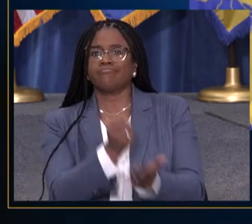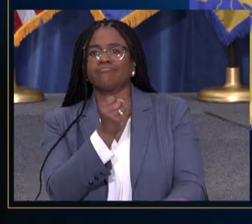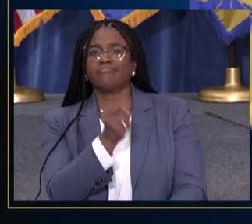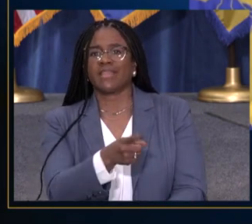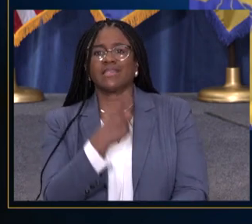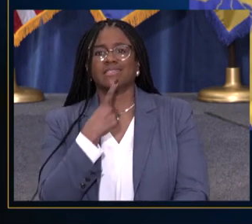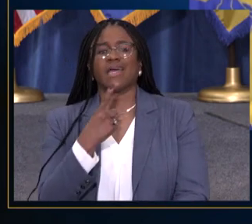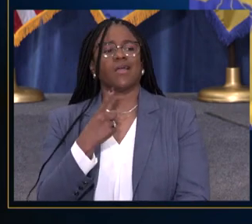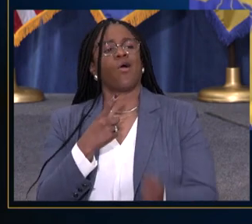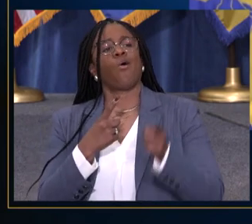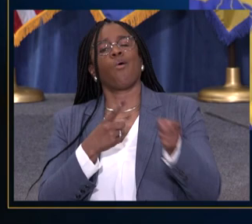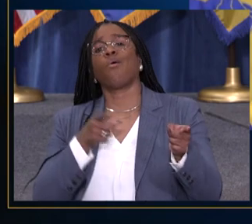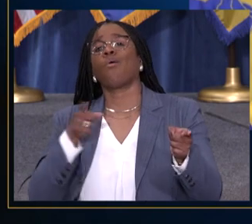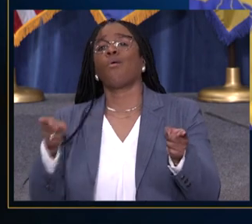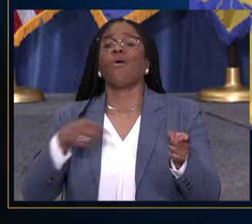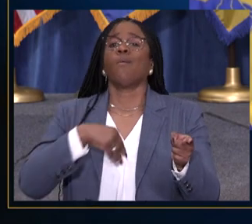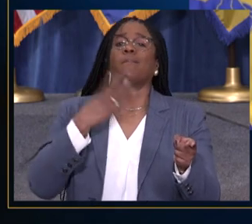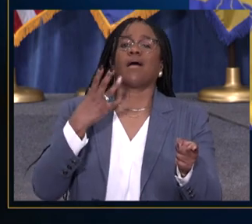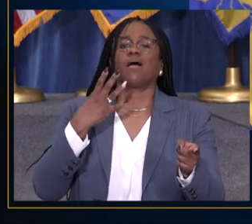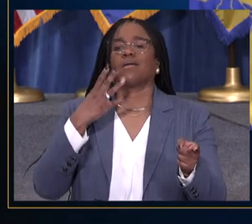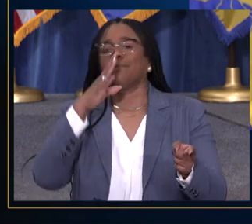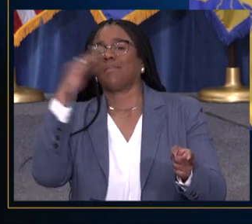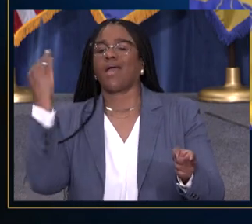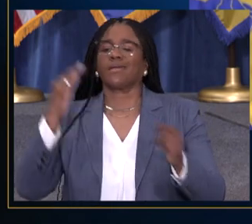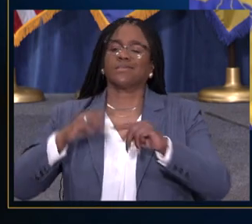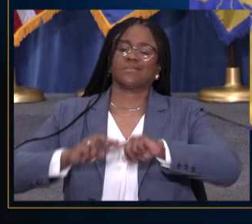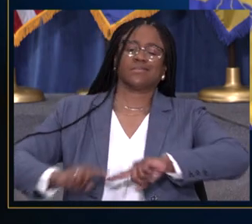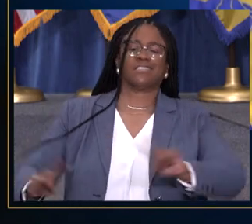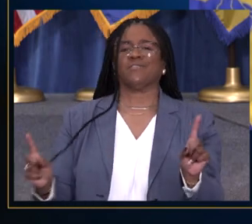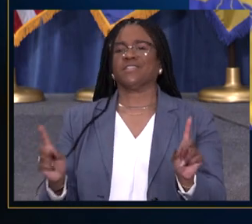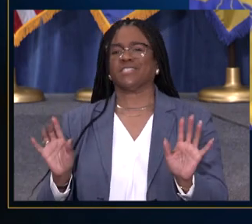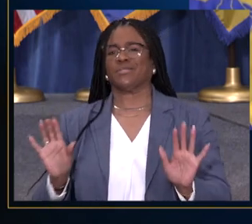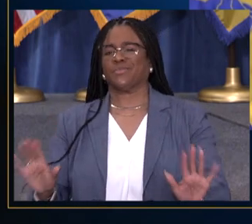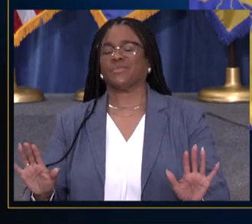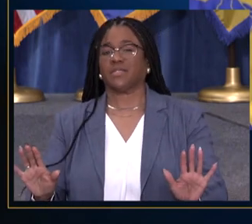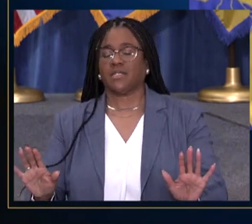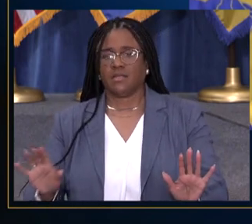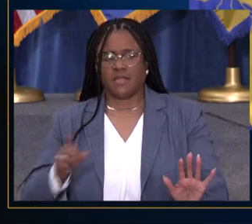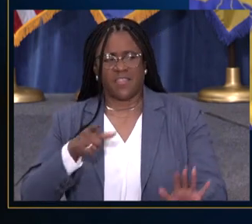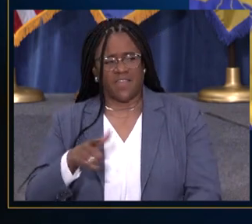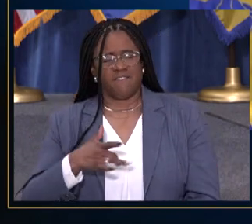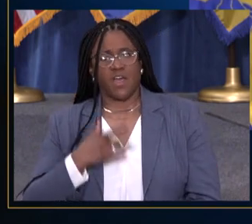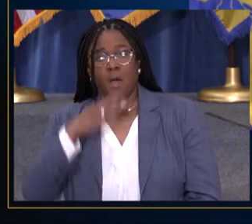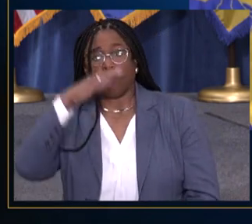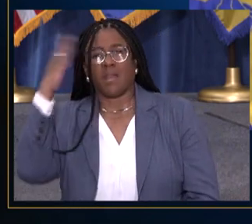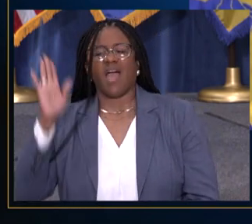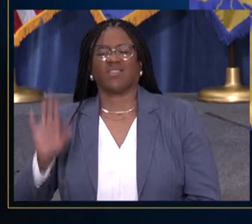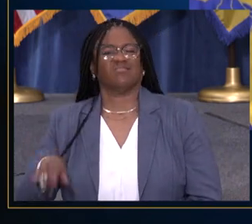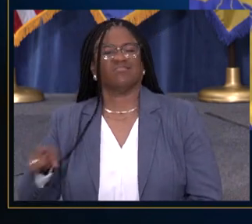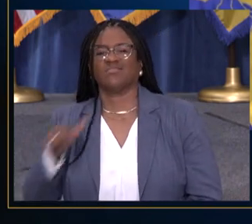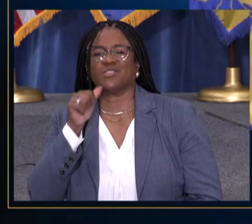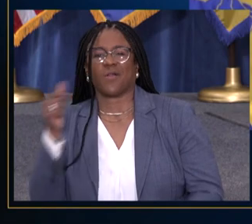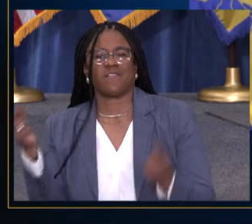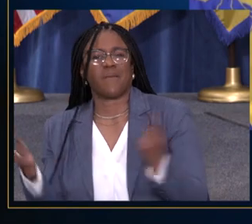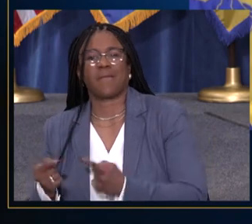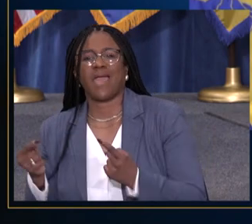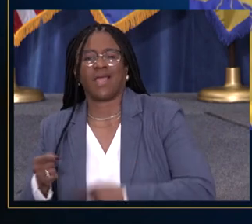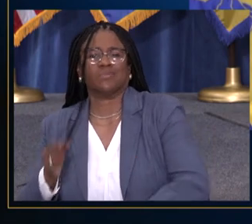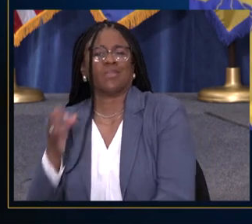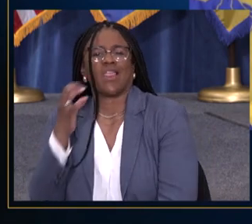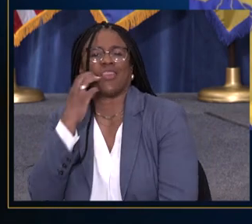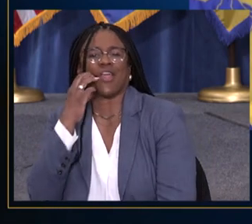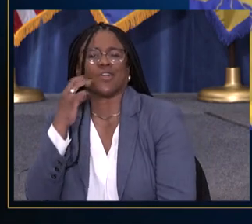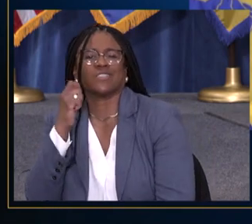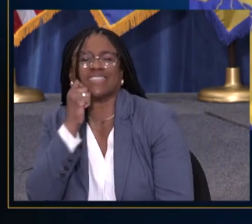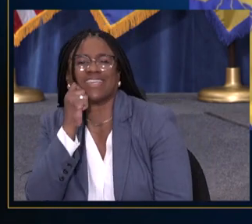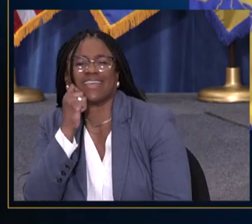false biological differences between Blacks and whites. Those that endorsed those felt that blacks felt less pain, that they had thicker skin,